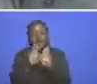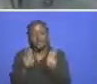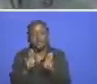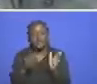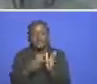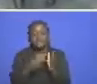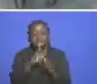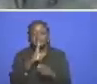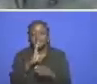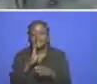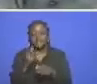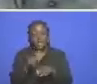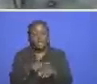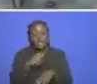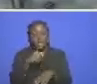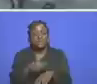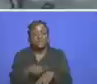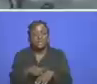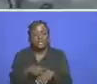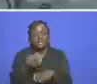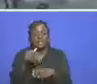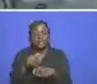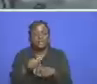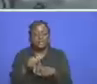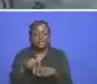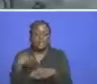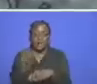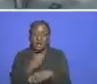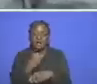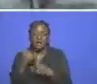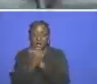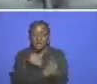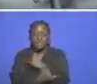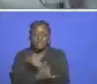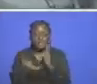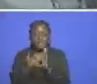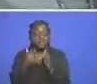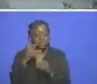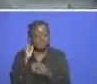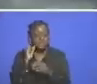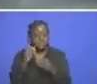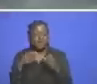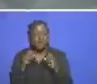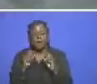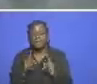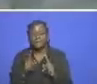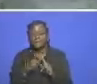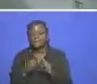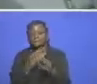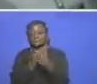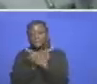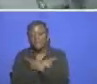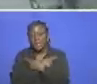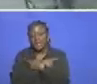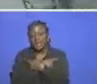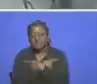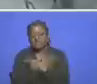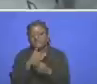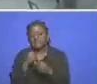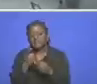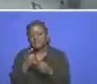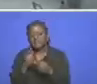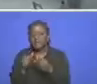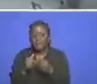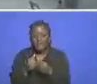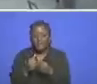a long time inside the country. So it was like a kind of opportunity to know, to relax about this COVID, about